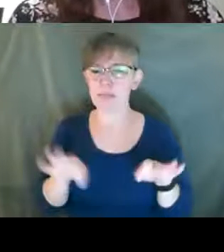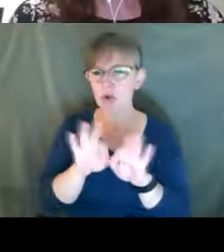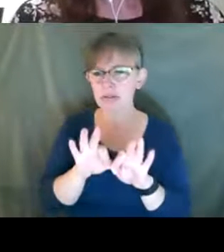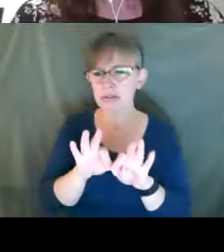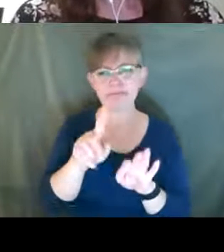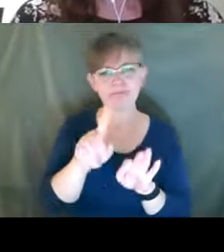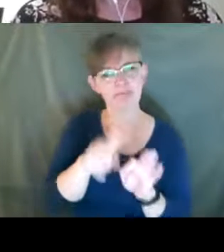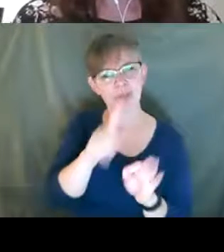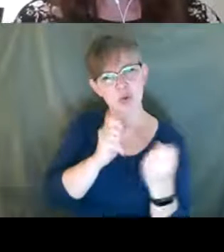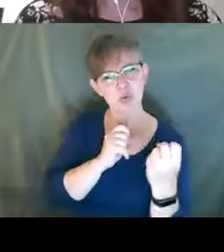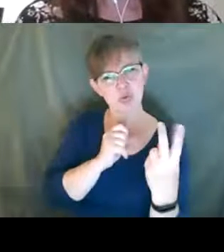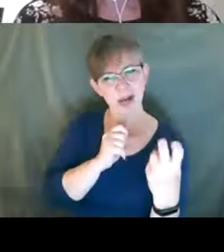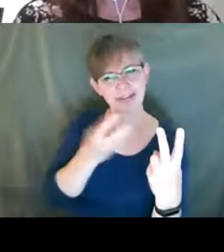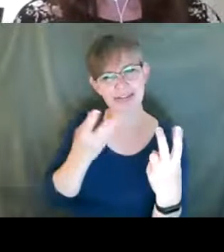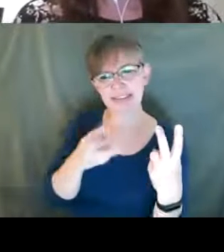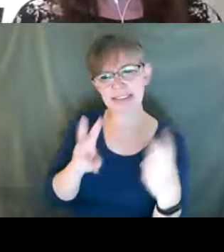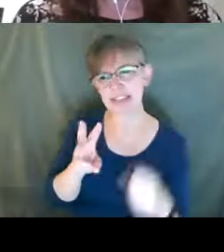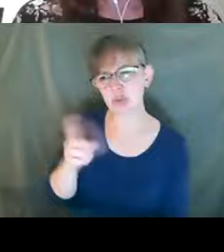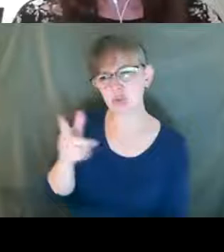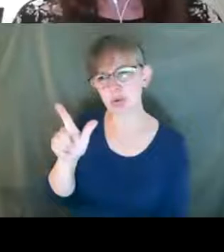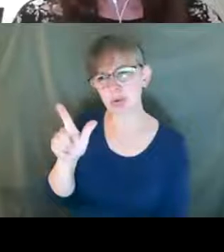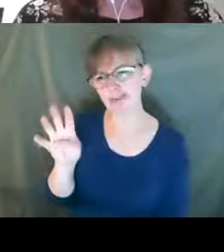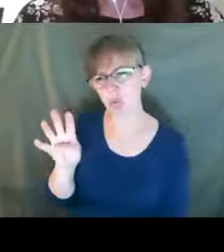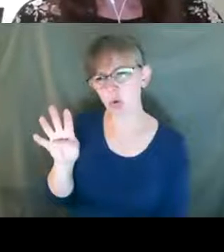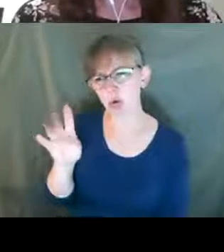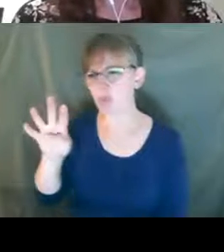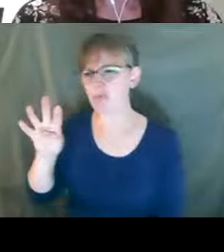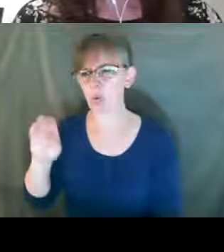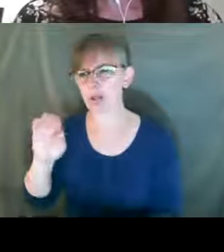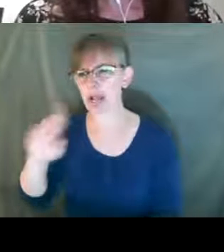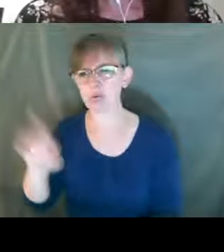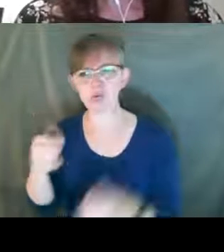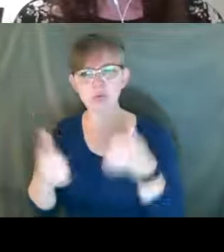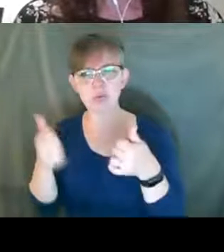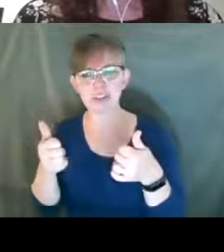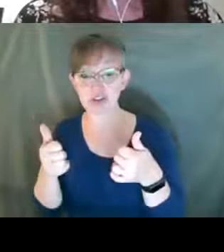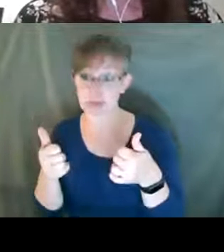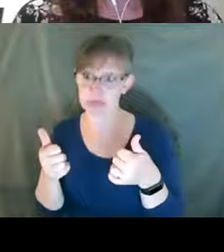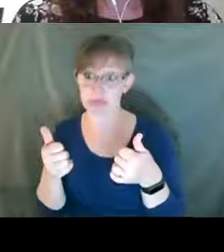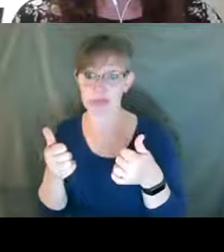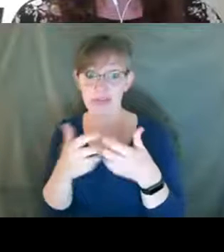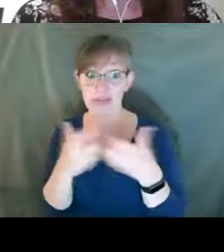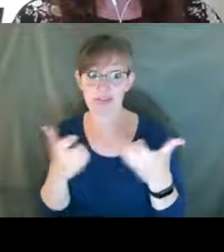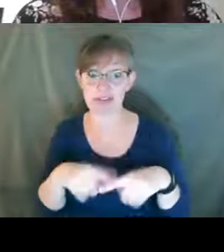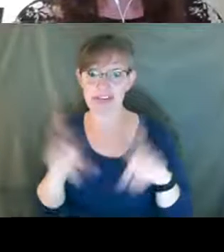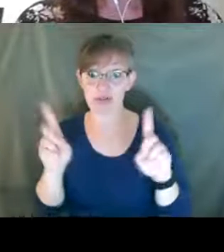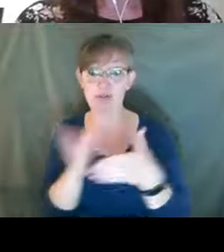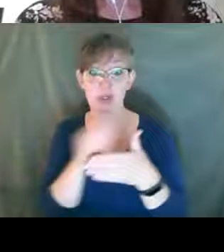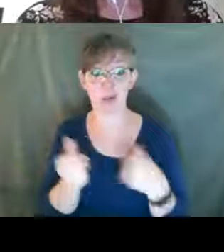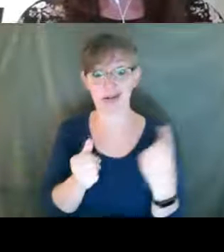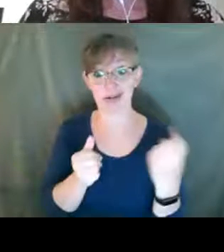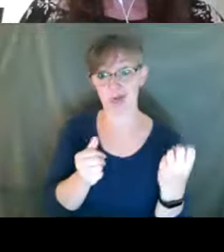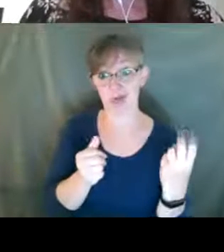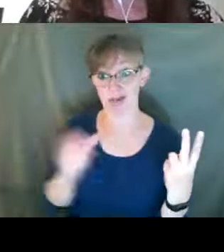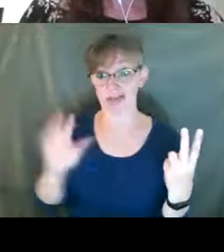ounce, 16, 24, or 40? There's a big difference between 1 12-ounce beer and 1 40-ounce